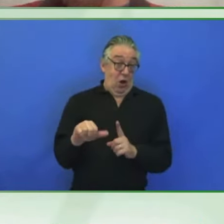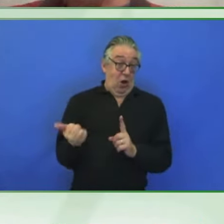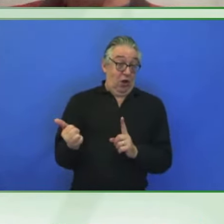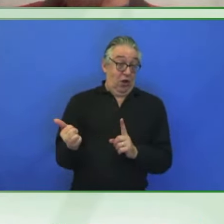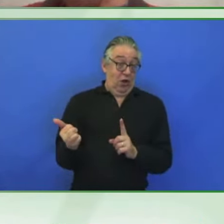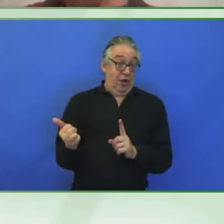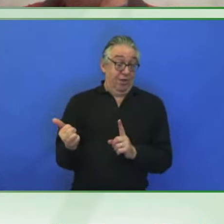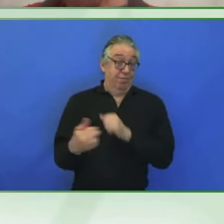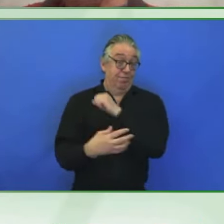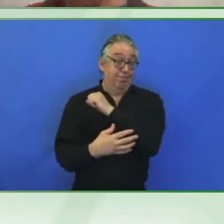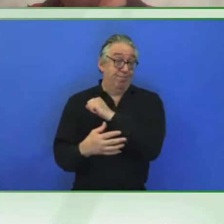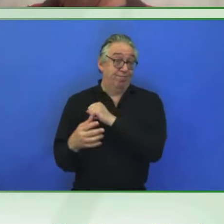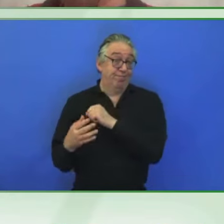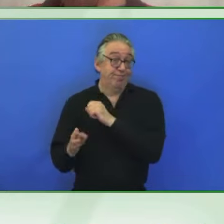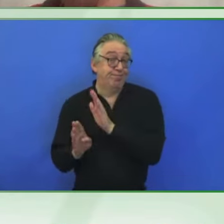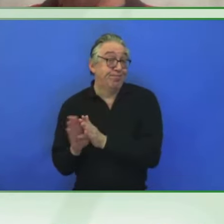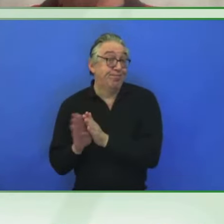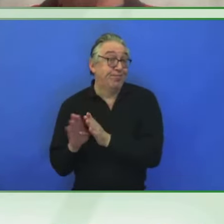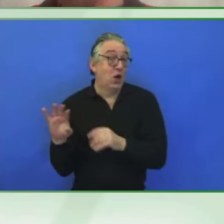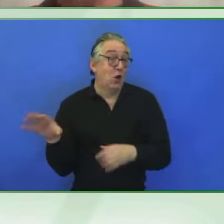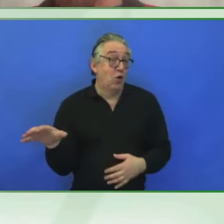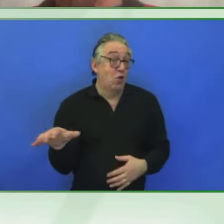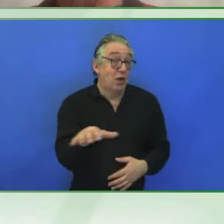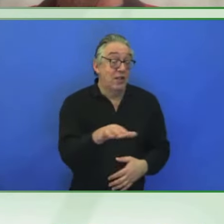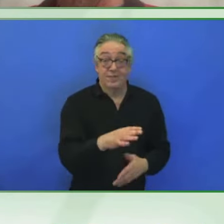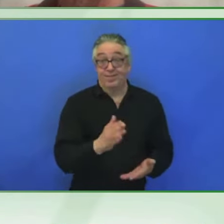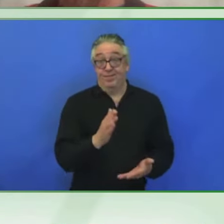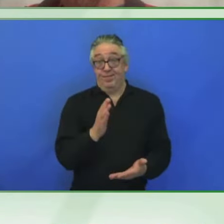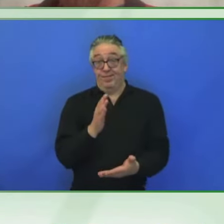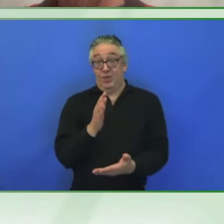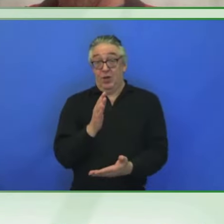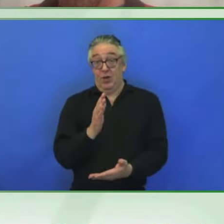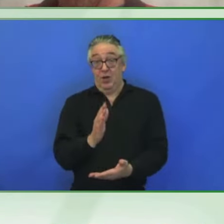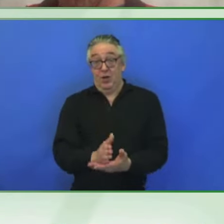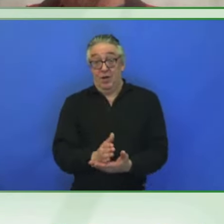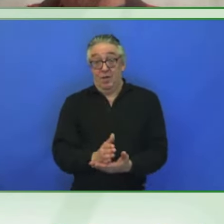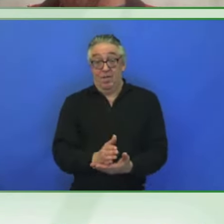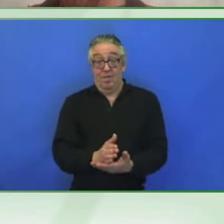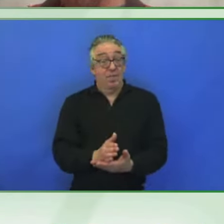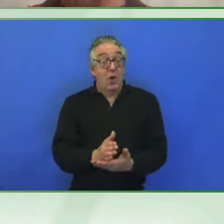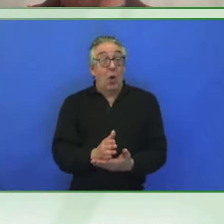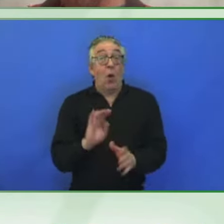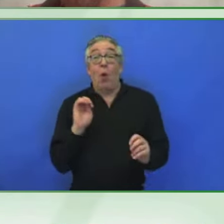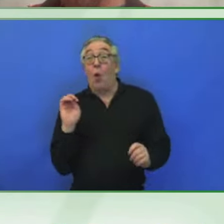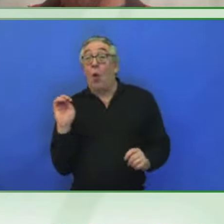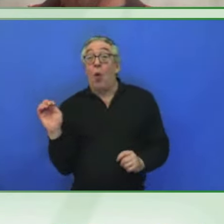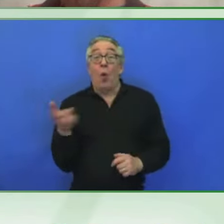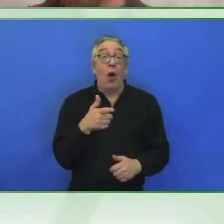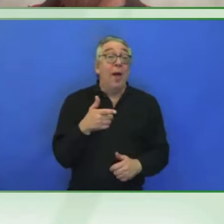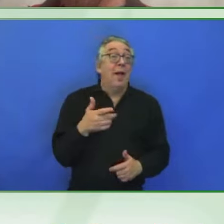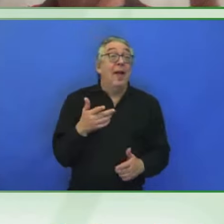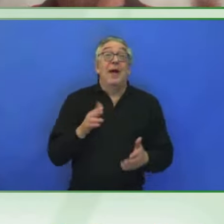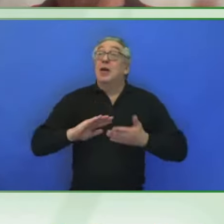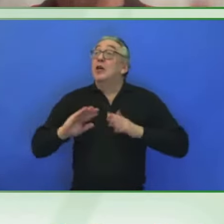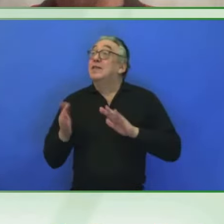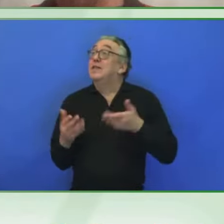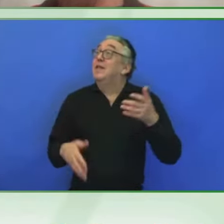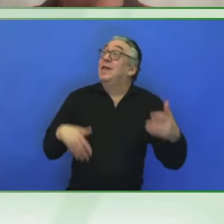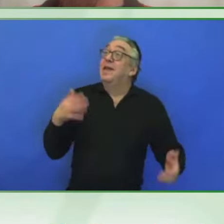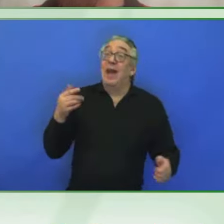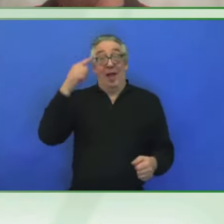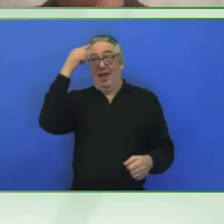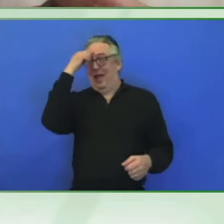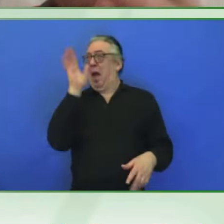been designed and built up around the size of this vehicle. So our towns and our townships have